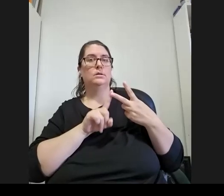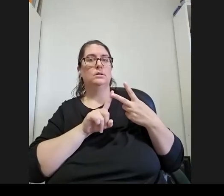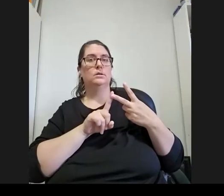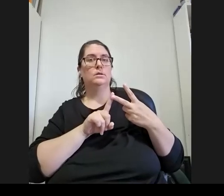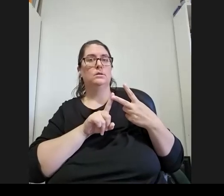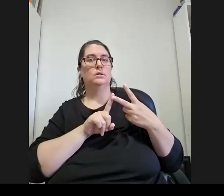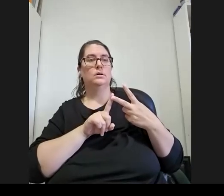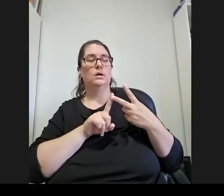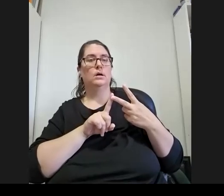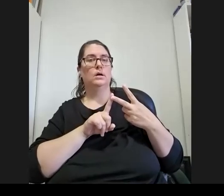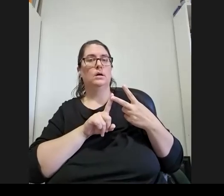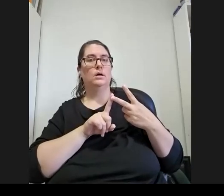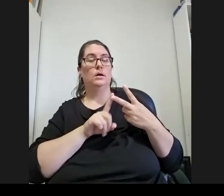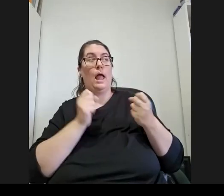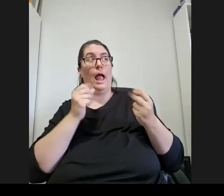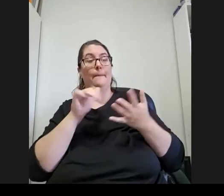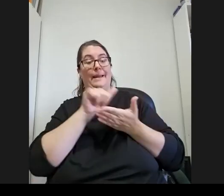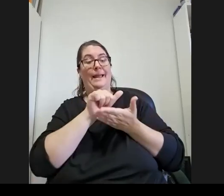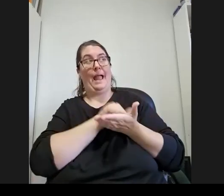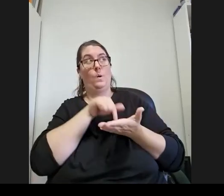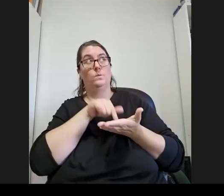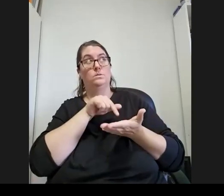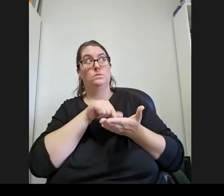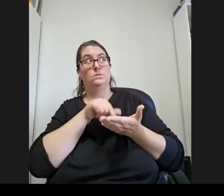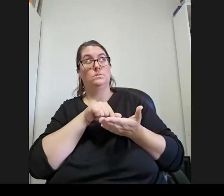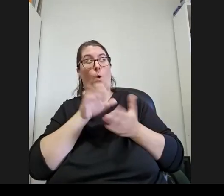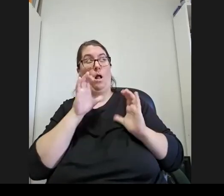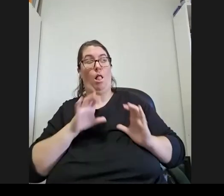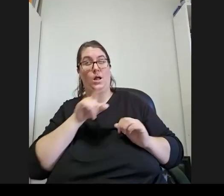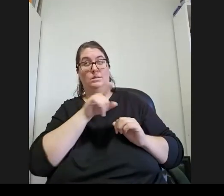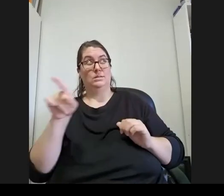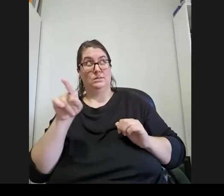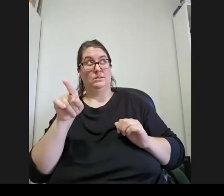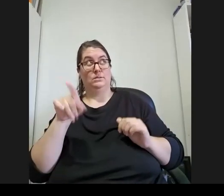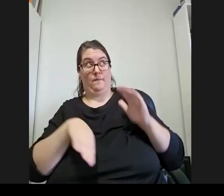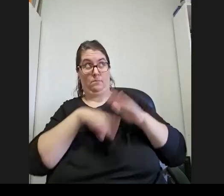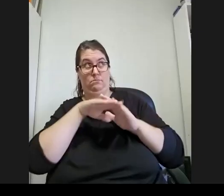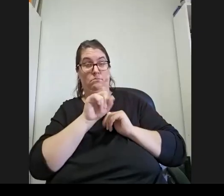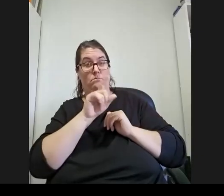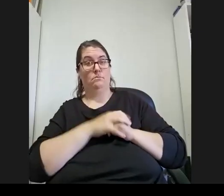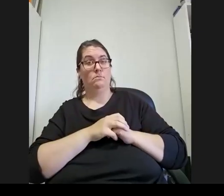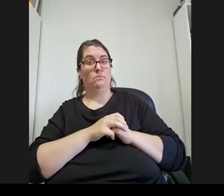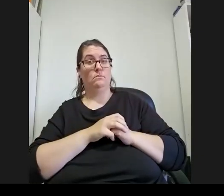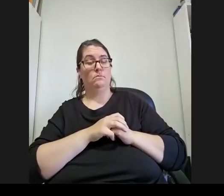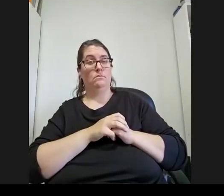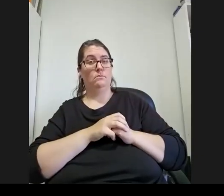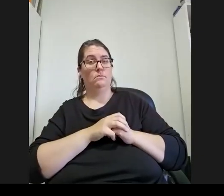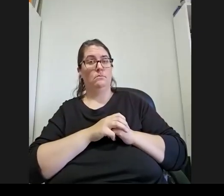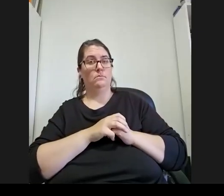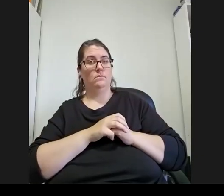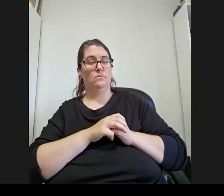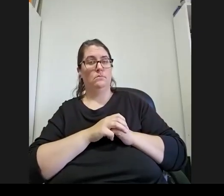to the number of accounts an organization may have or the number of files that they may be able to create with the tool?